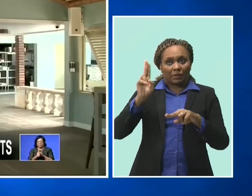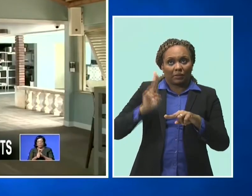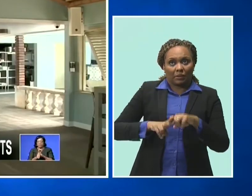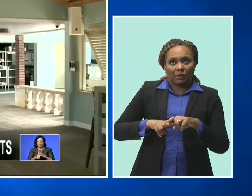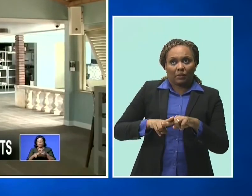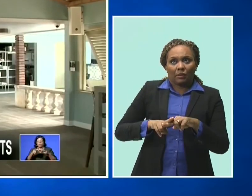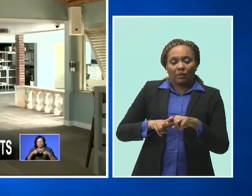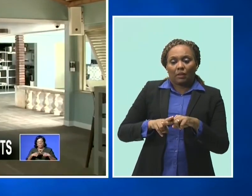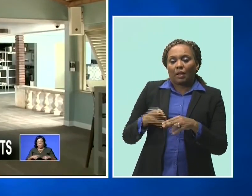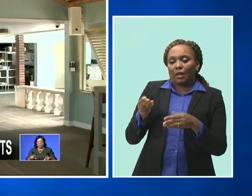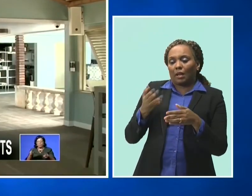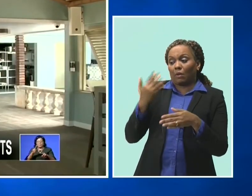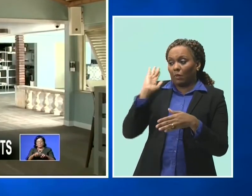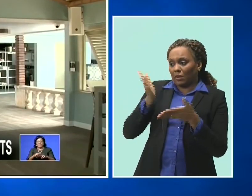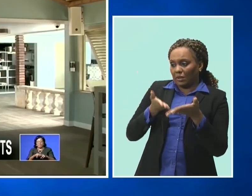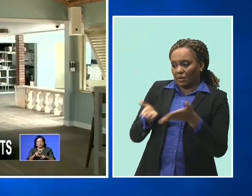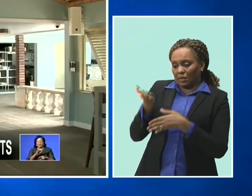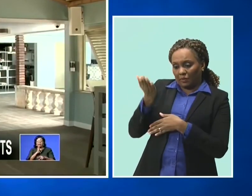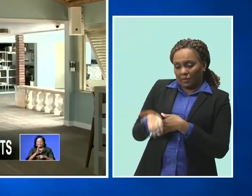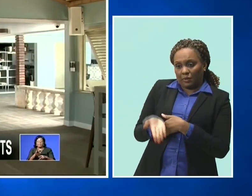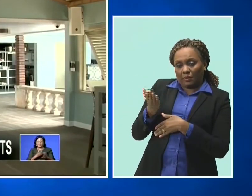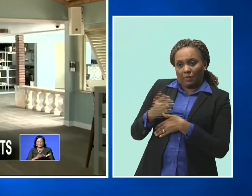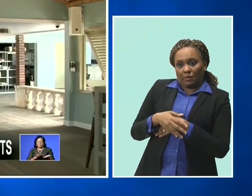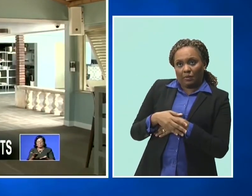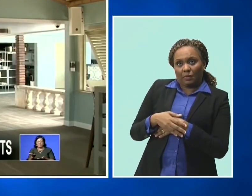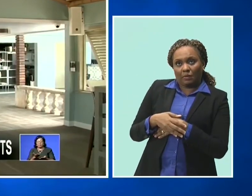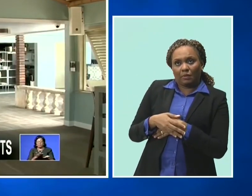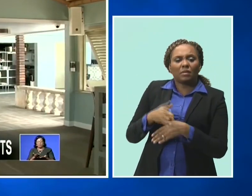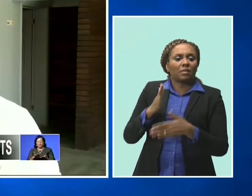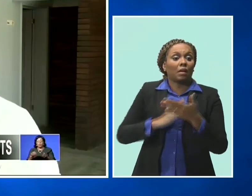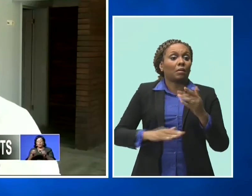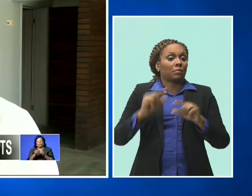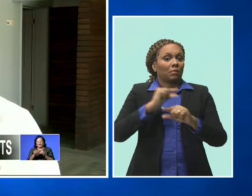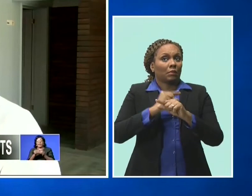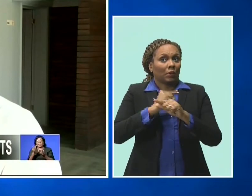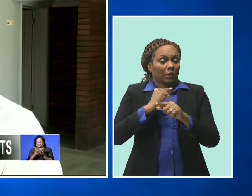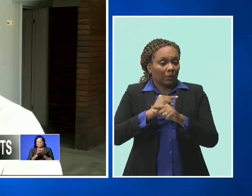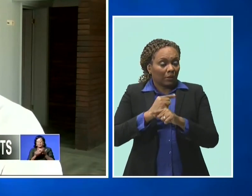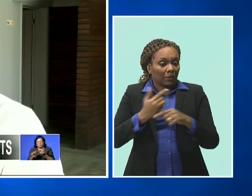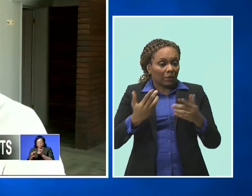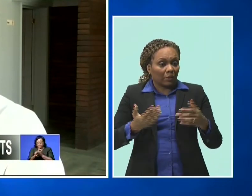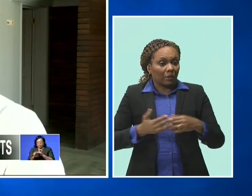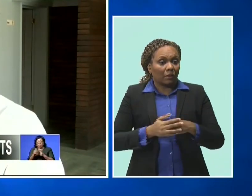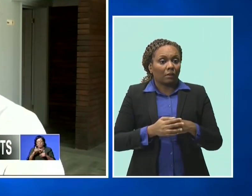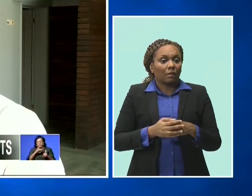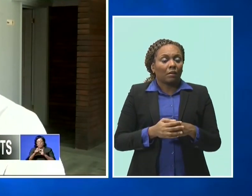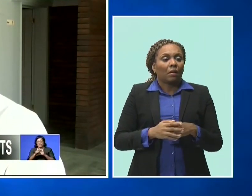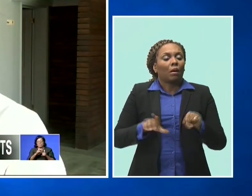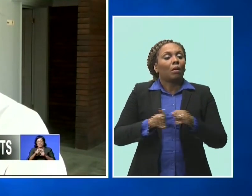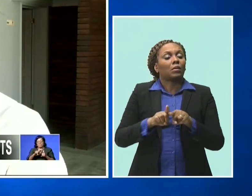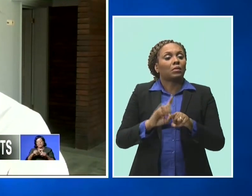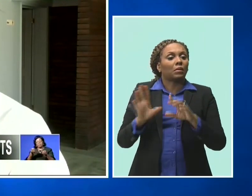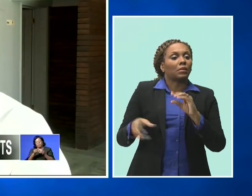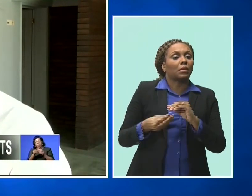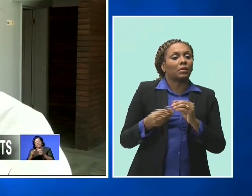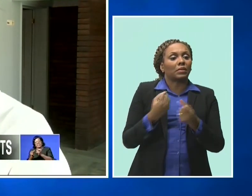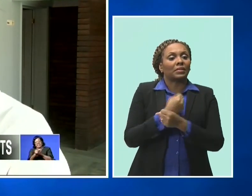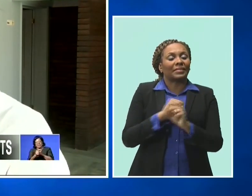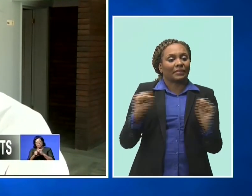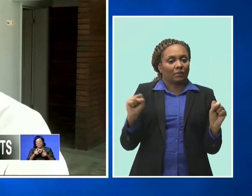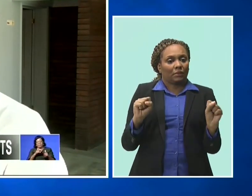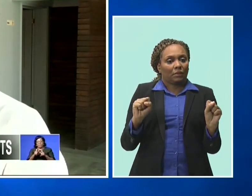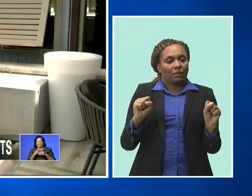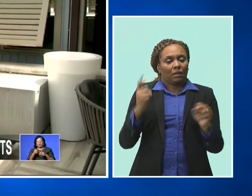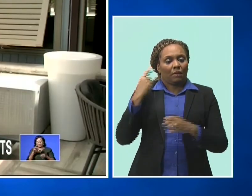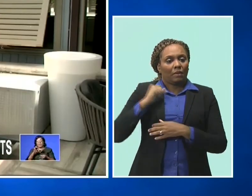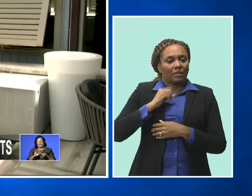and be served. We've added some security measures as well as some extra safety measures for our patrons and our staff